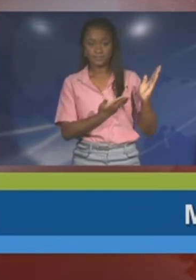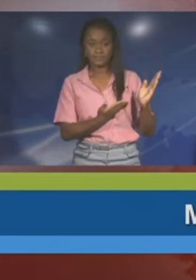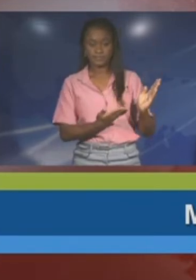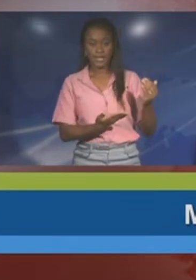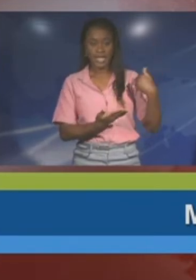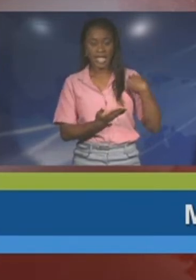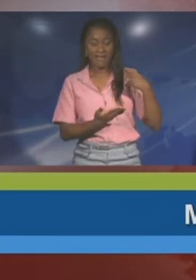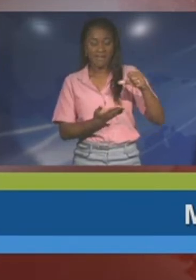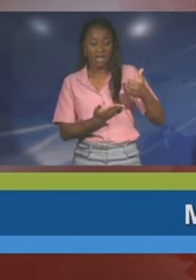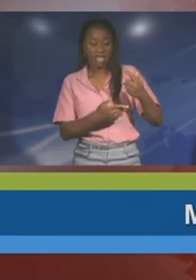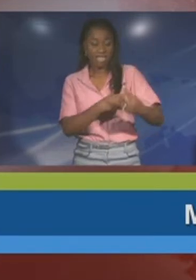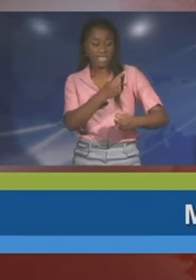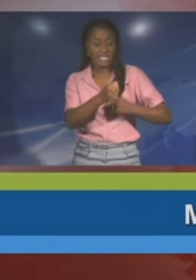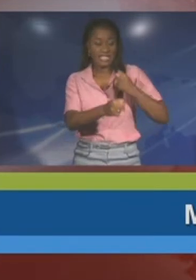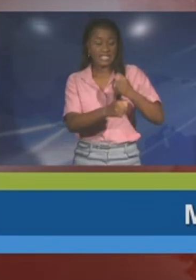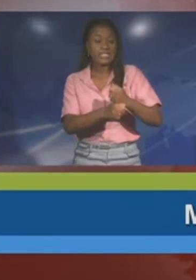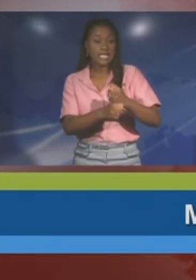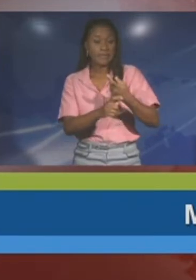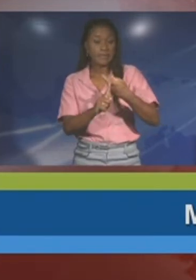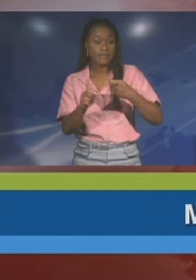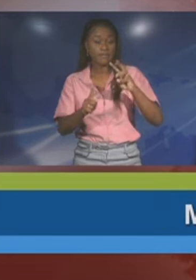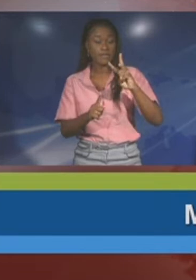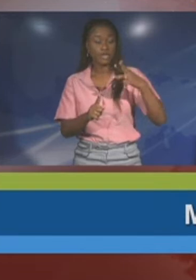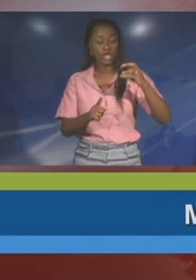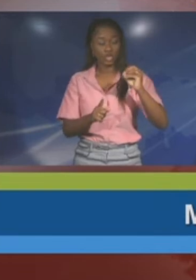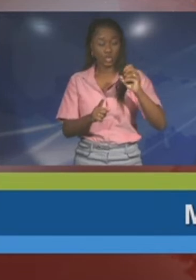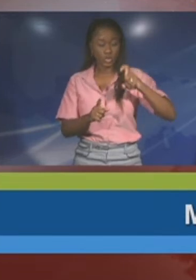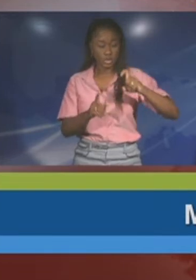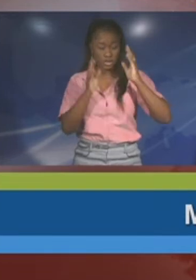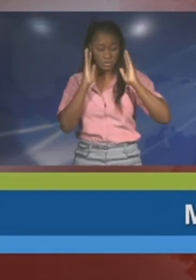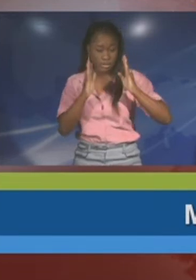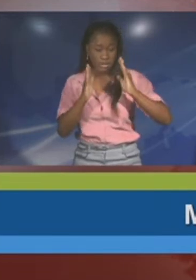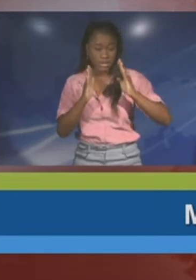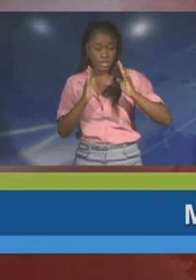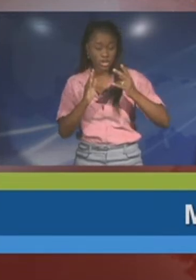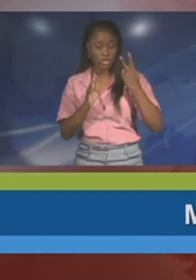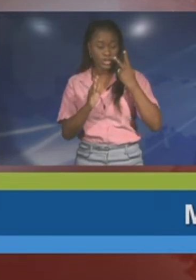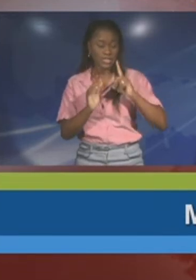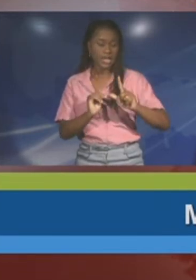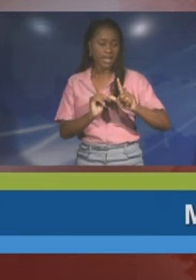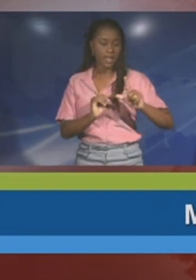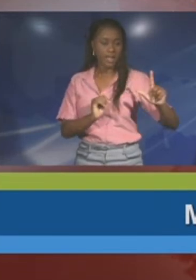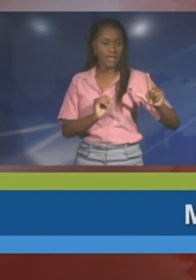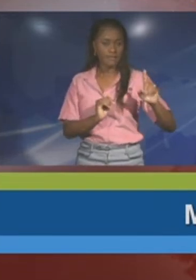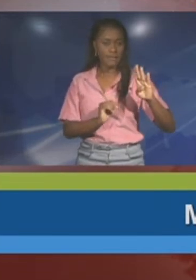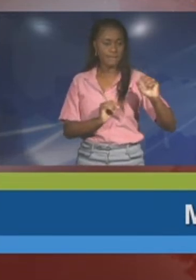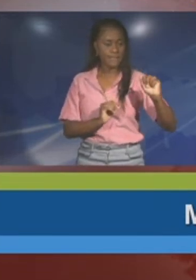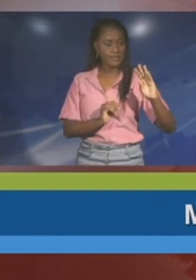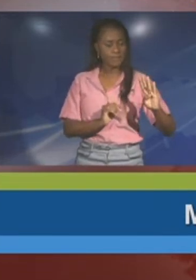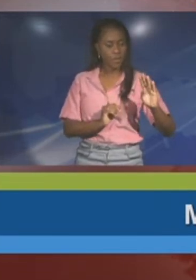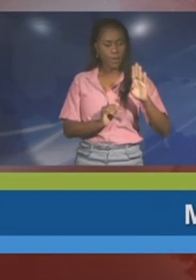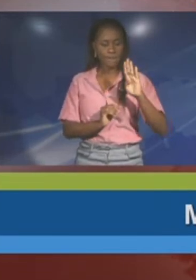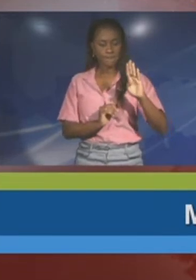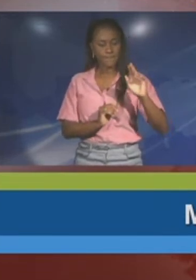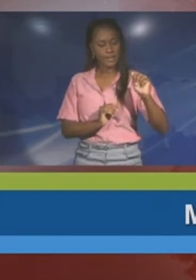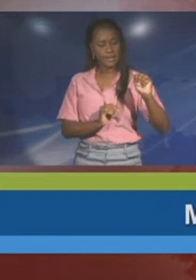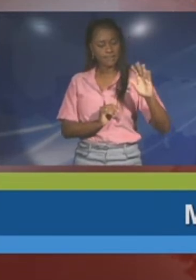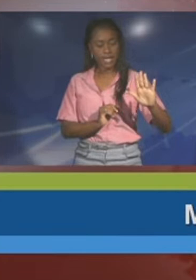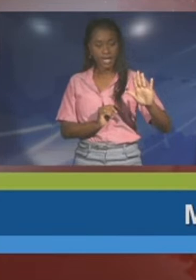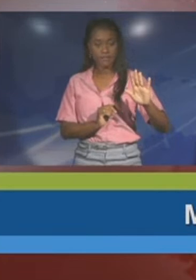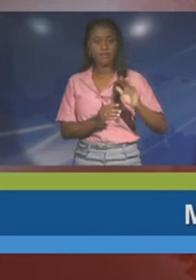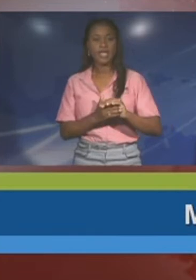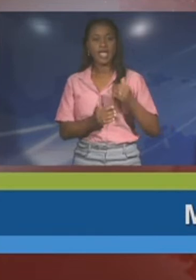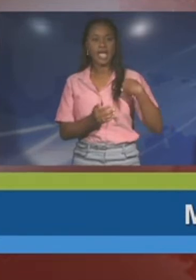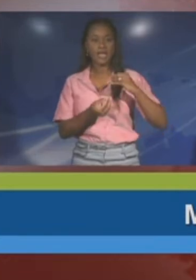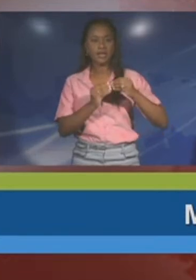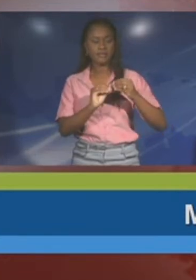subvariants that have been categorized by WHO for monitoring, and we see on the left BA4, BA5, and a number of BA2